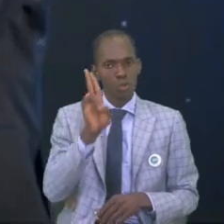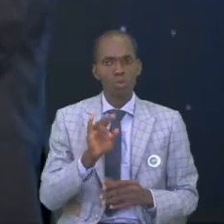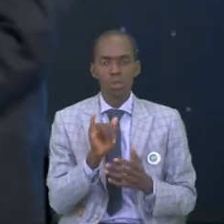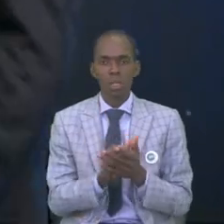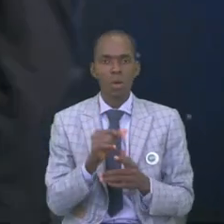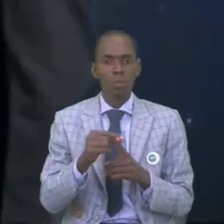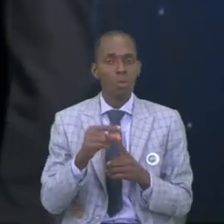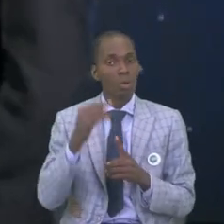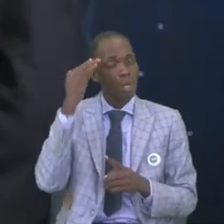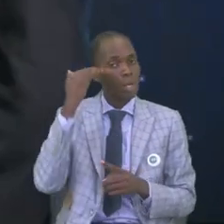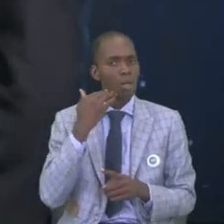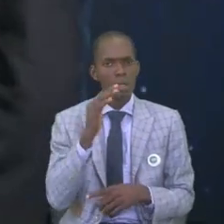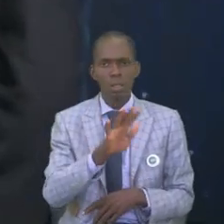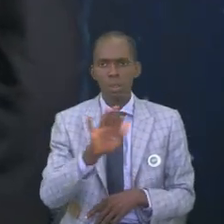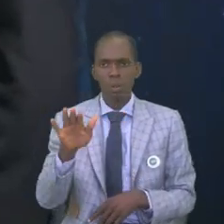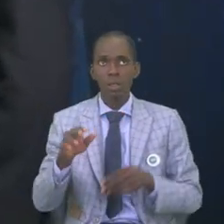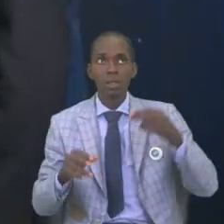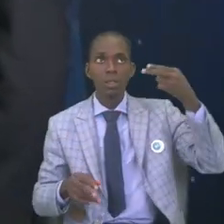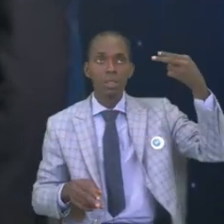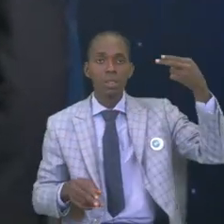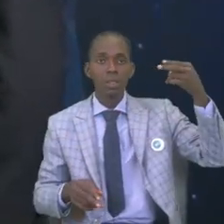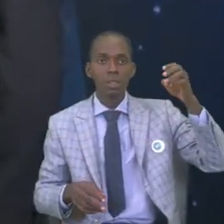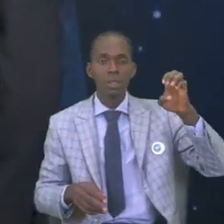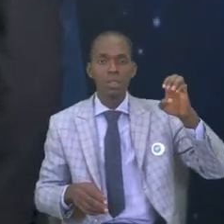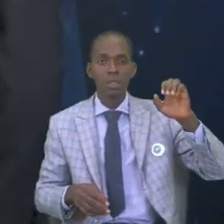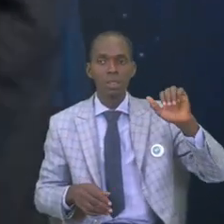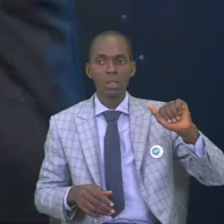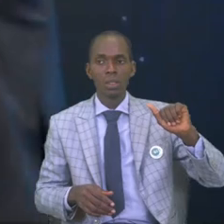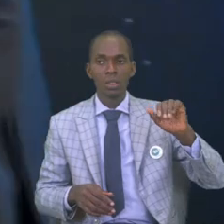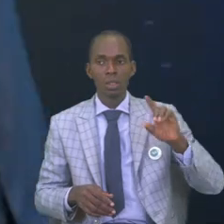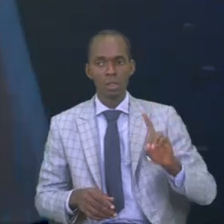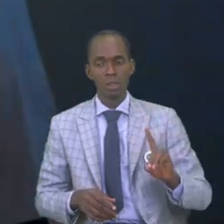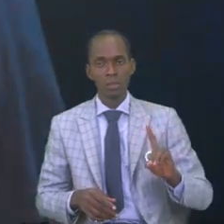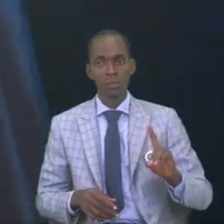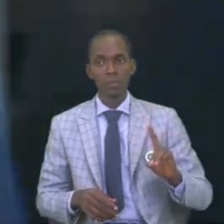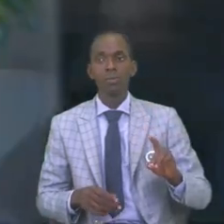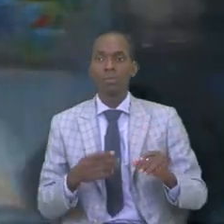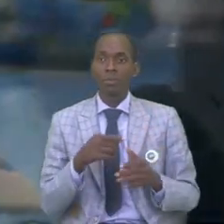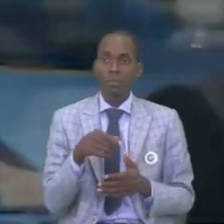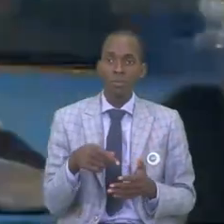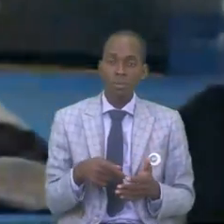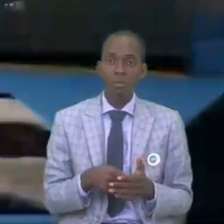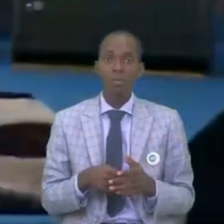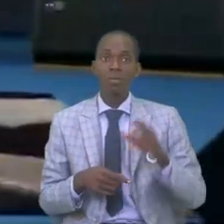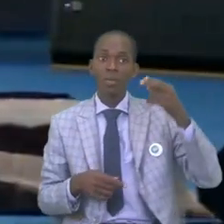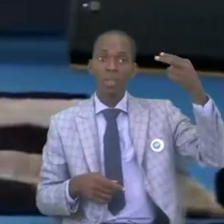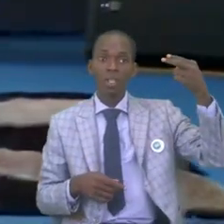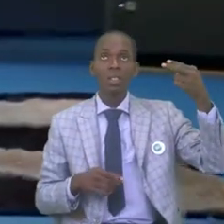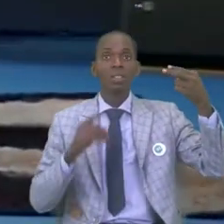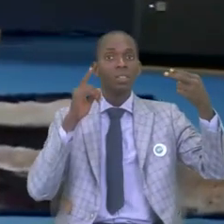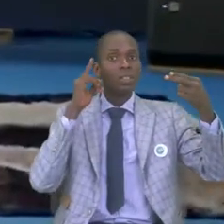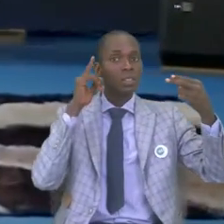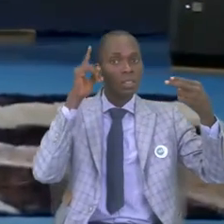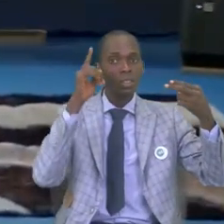word head. That's H, E, A, and D. He is the heart of